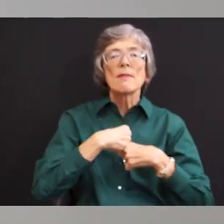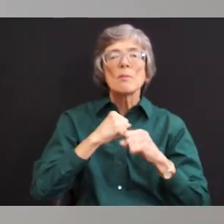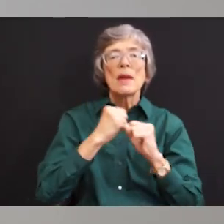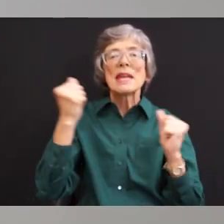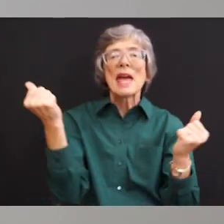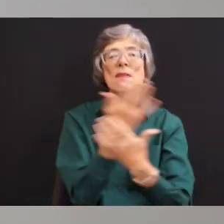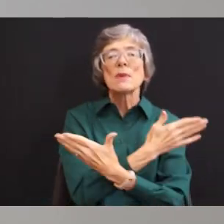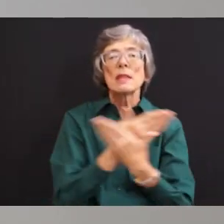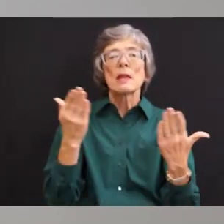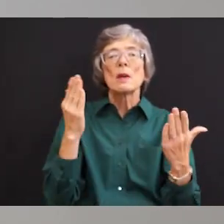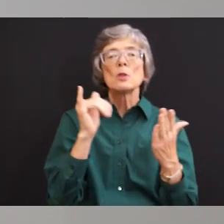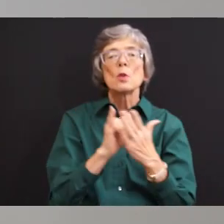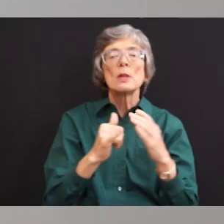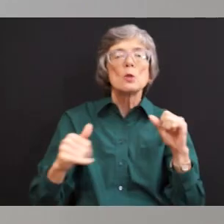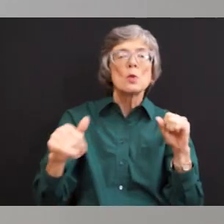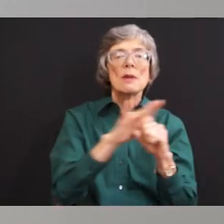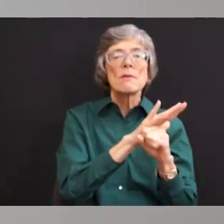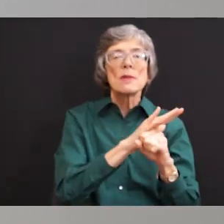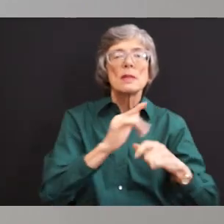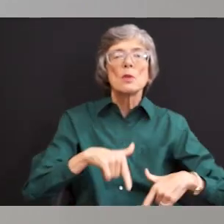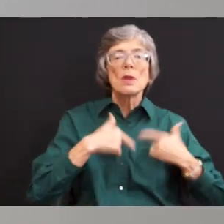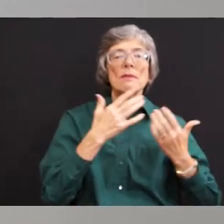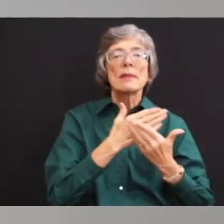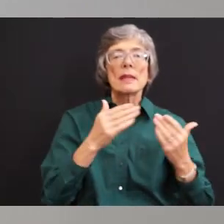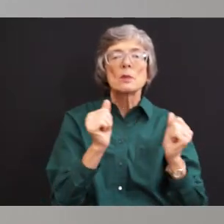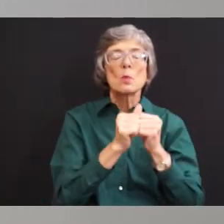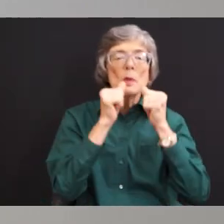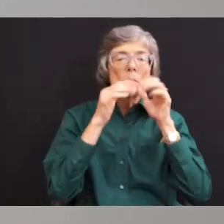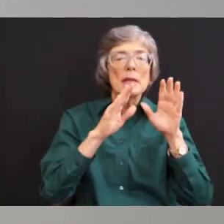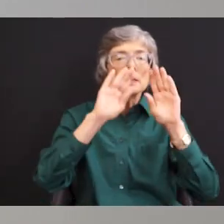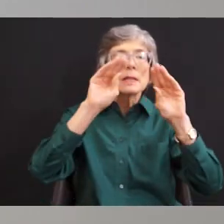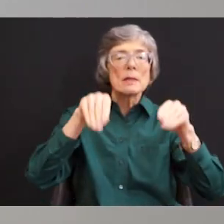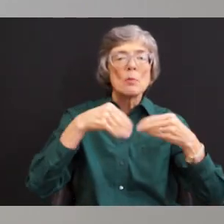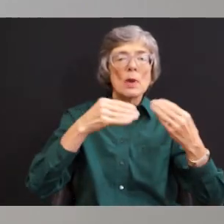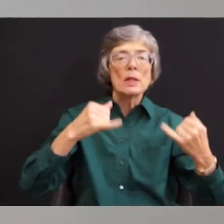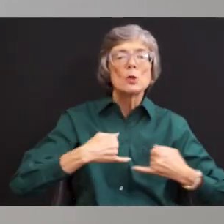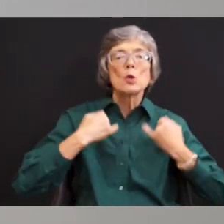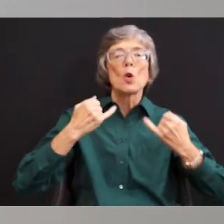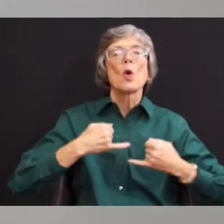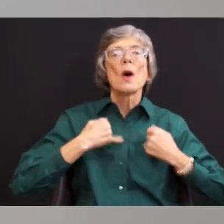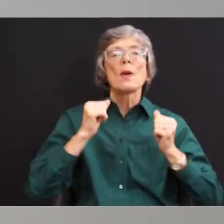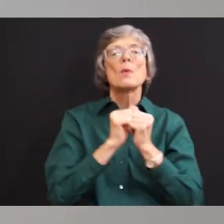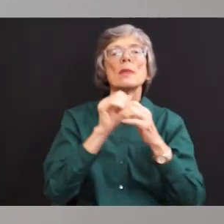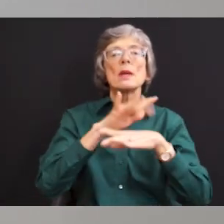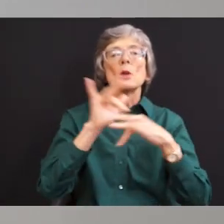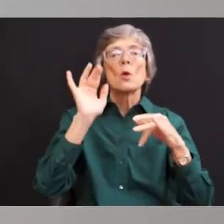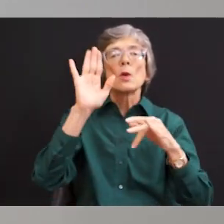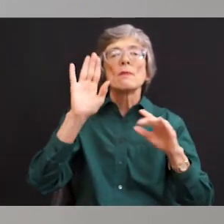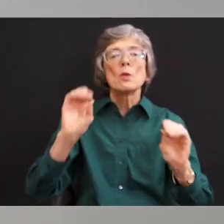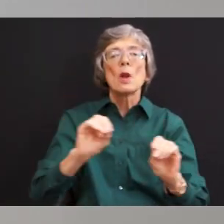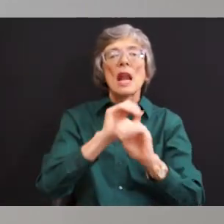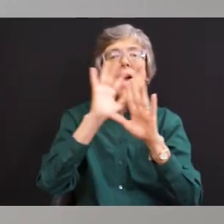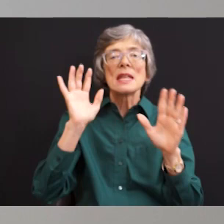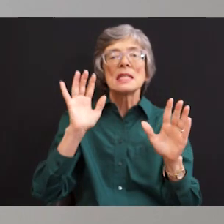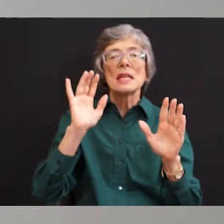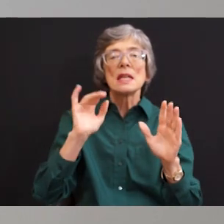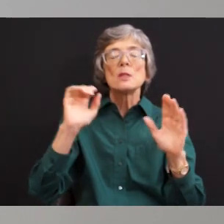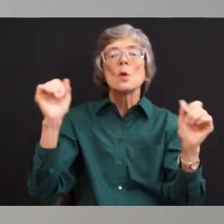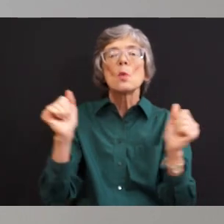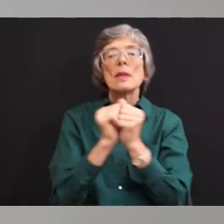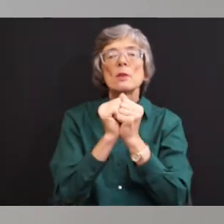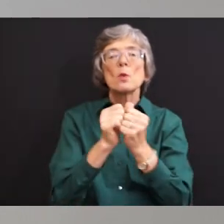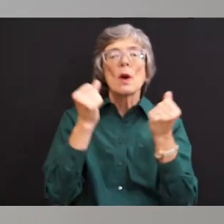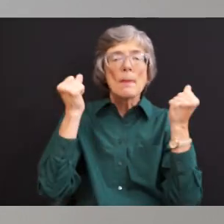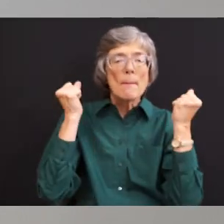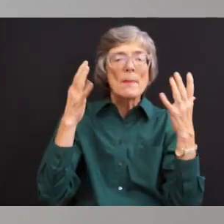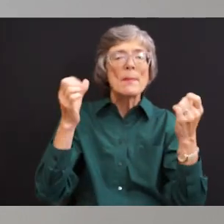that you might fill your creatures with blessings and bring joy to many of them by the glory of your light. And so, in your presence are countless hosts of angels